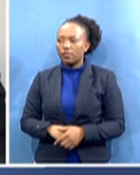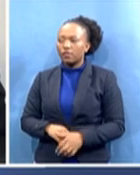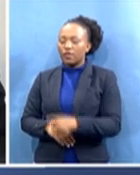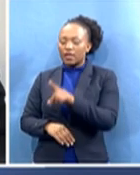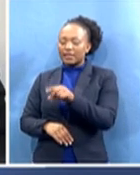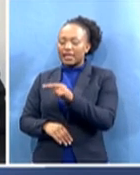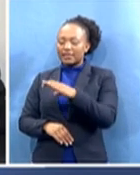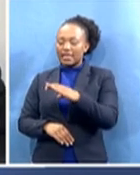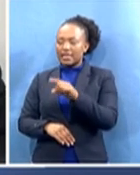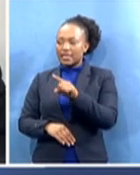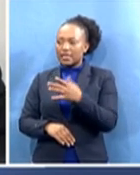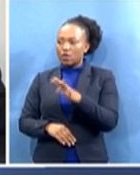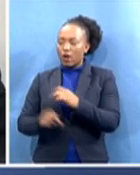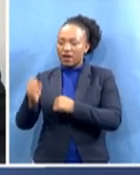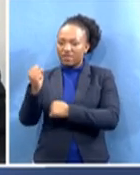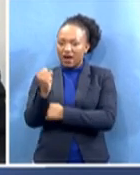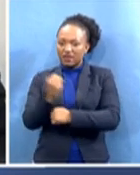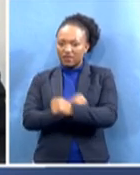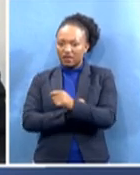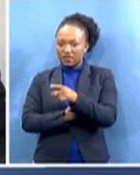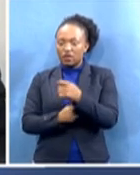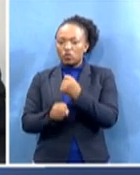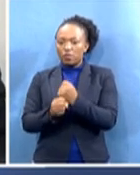for determining seismic activity?